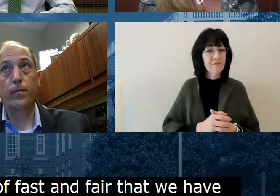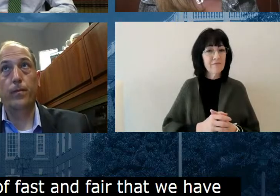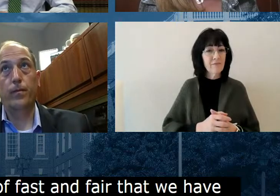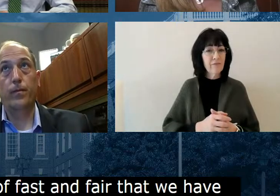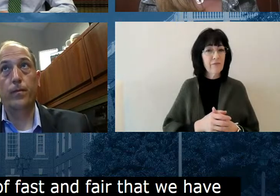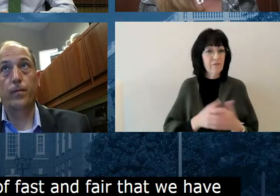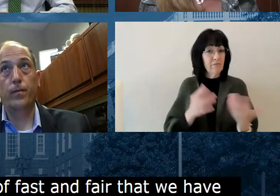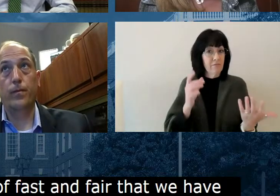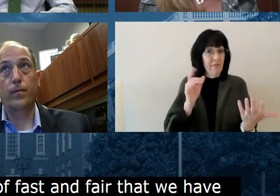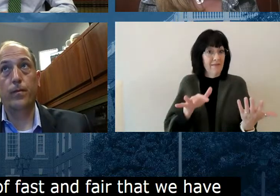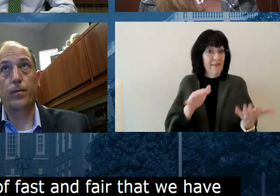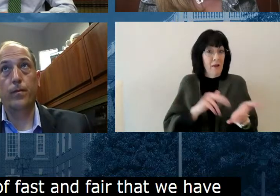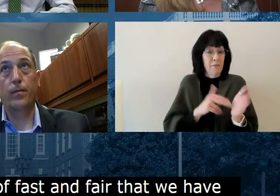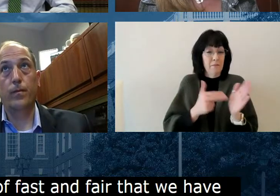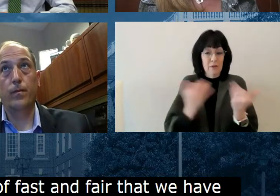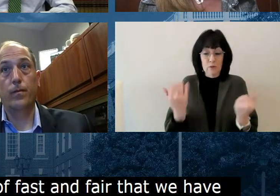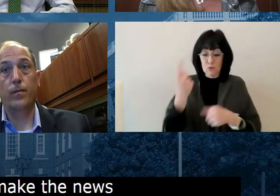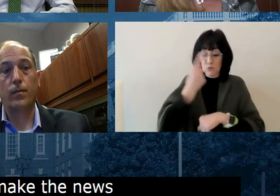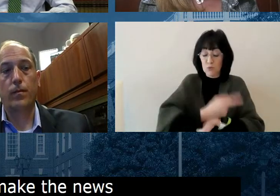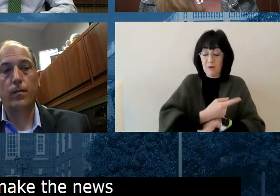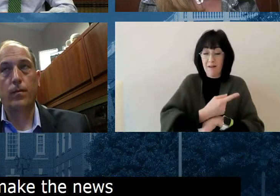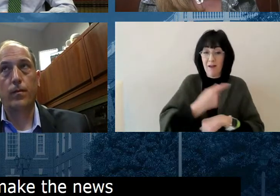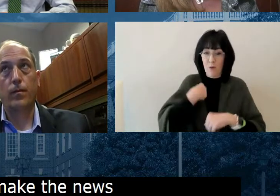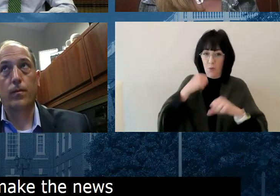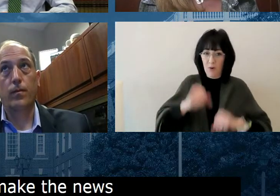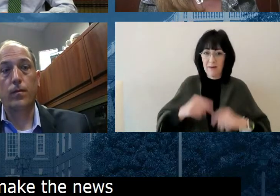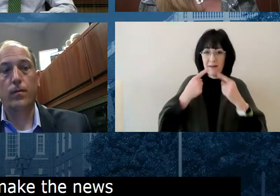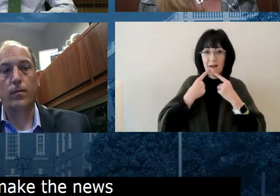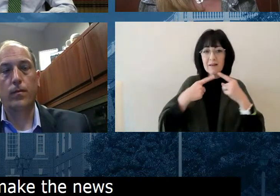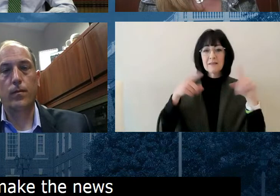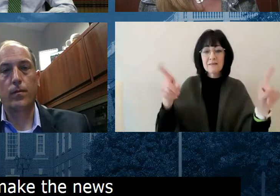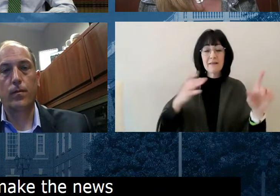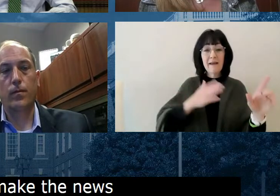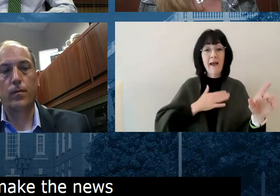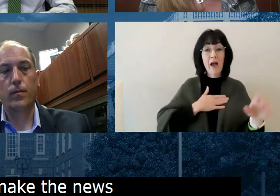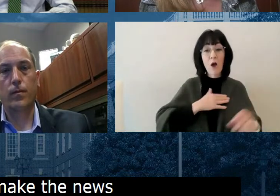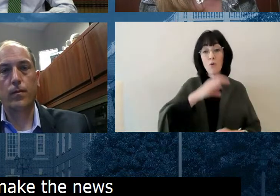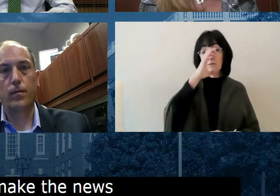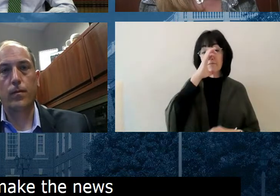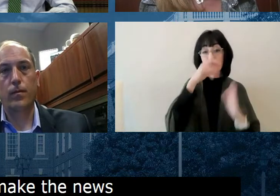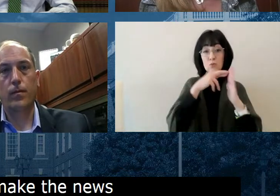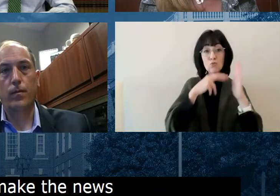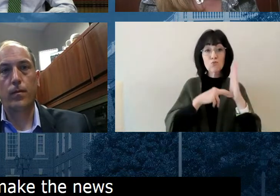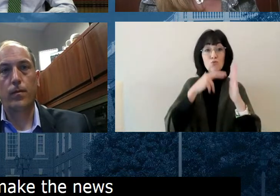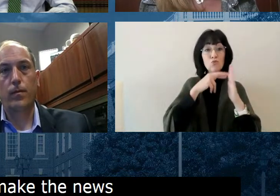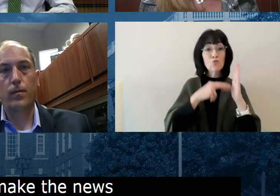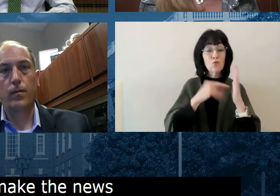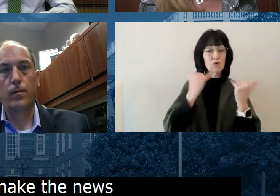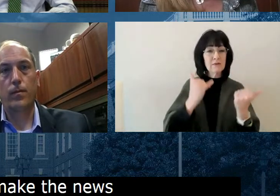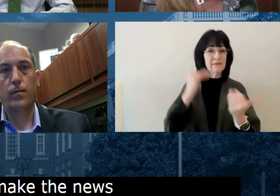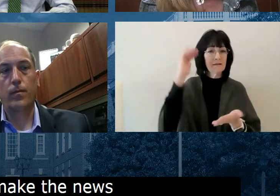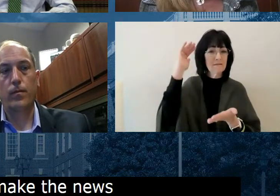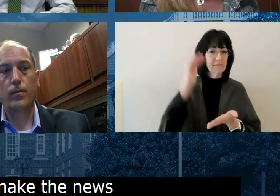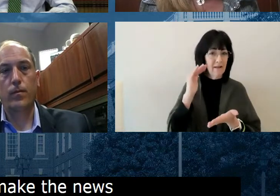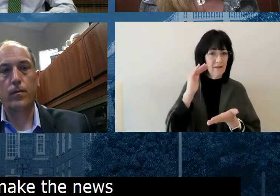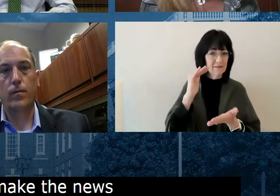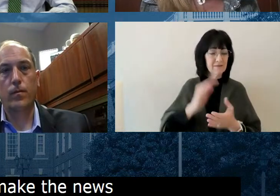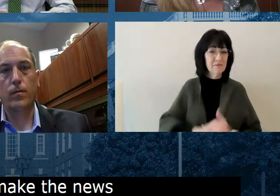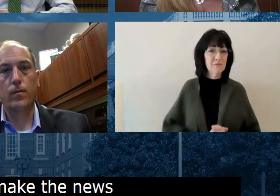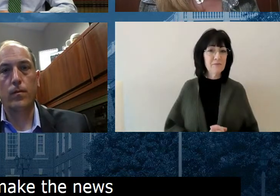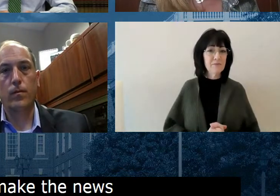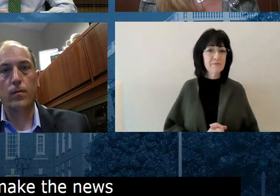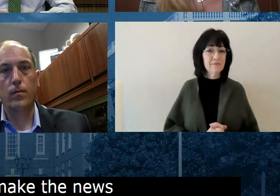news today in terms of loosening restrictions here in the first state. We're also seeing and